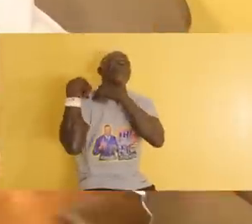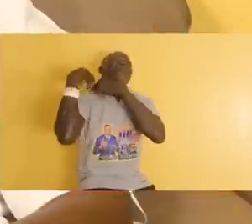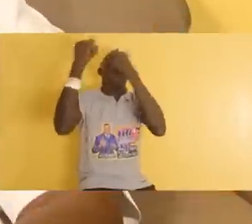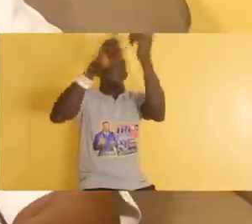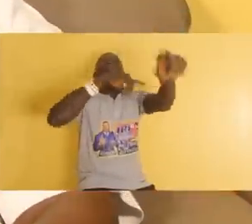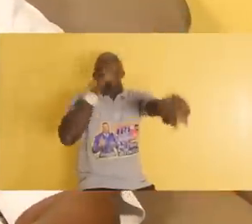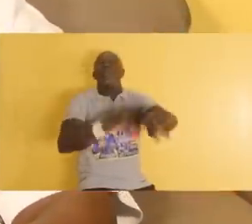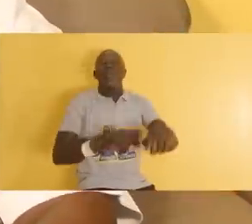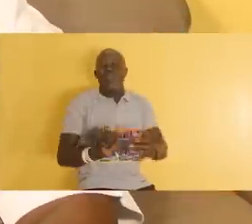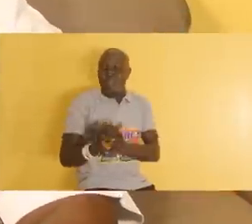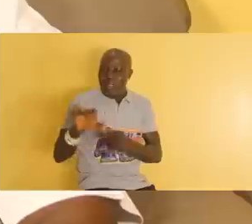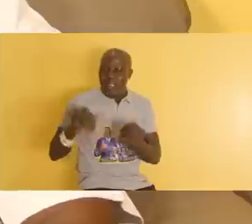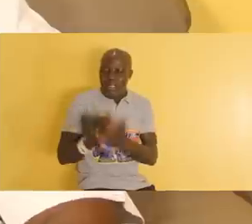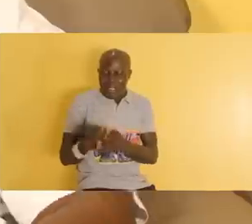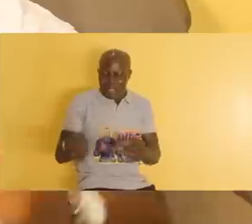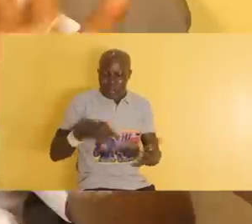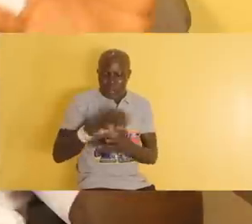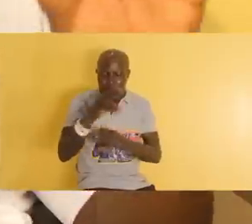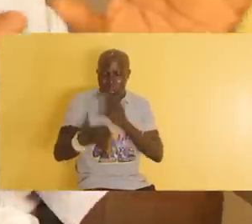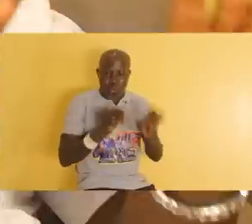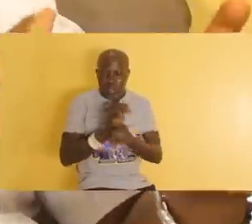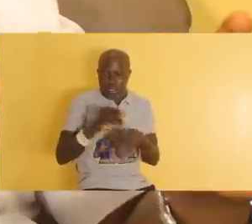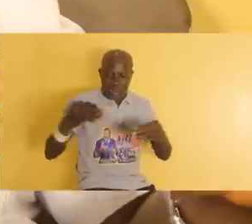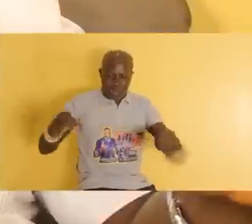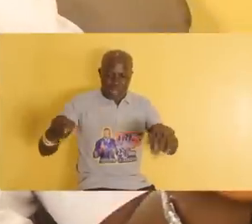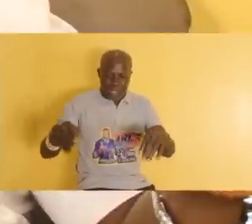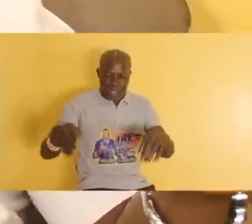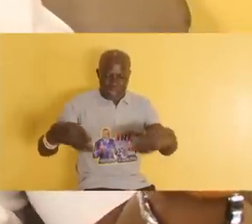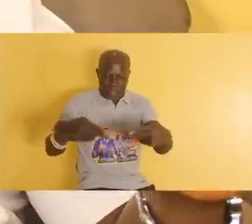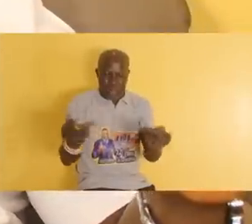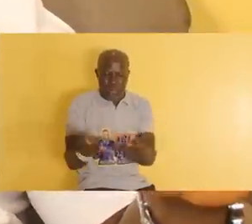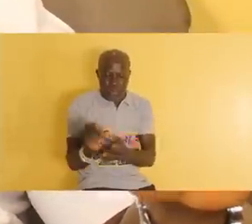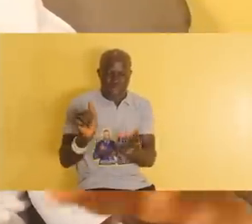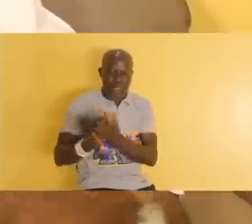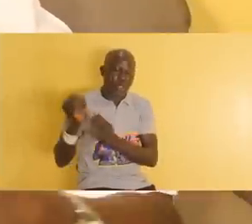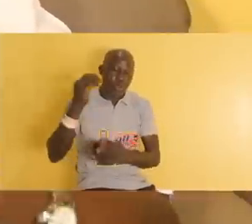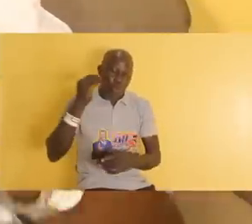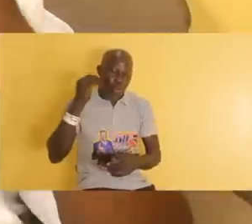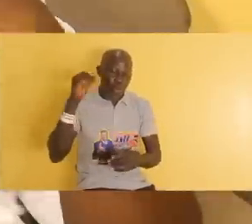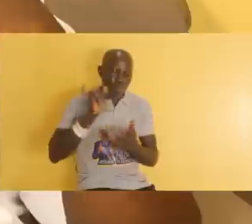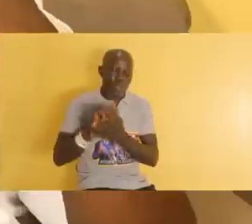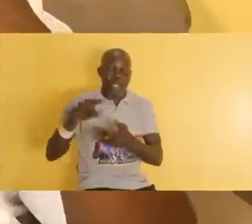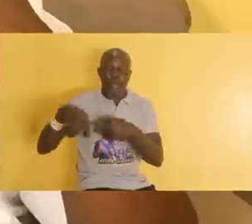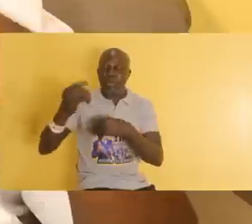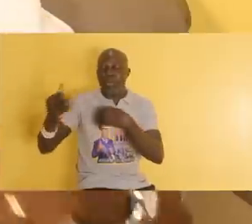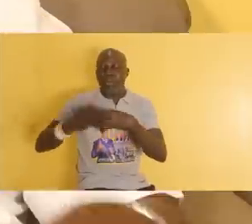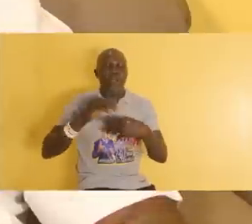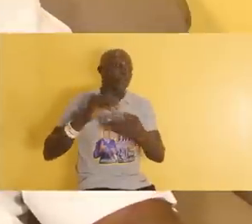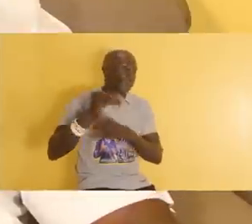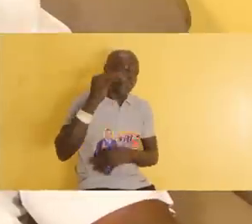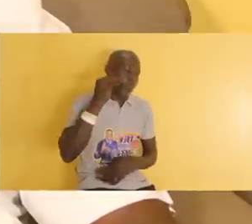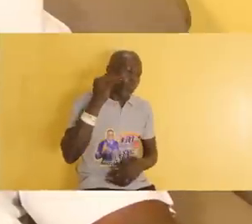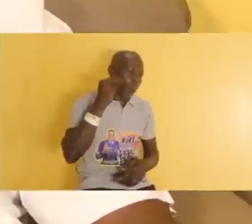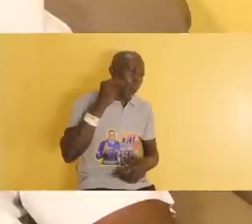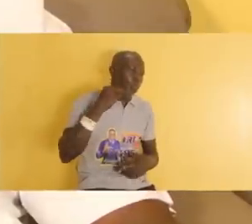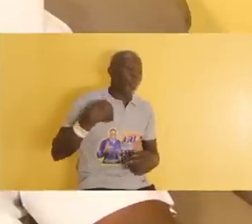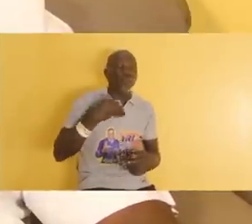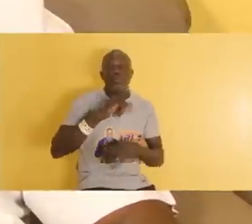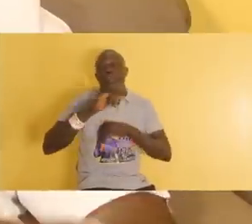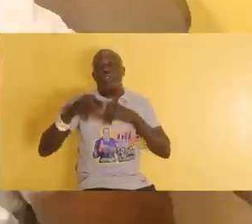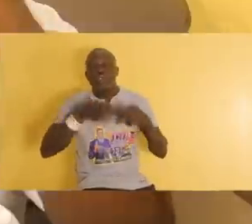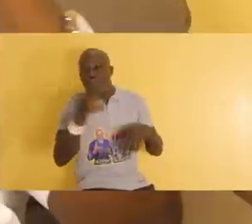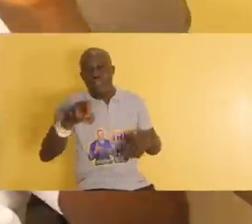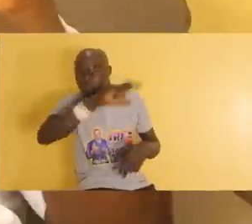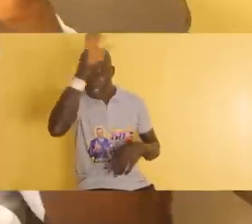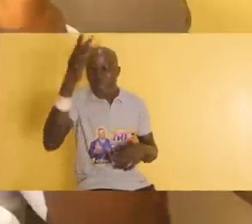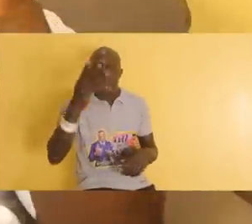So, so this world is a marvelous place. Heaven is about hope. We are sojourners on earth. We will return.